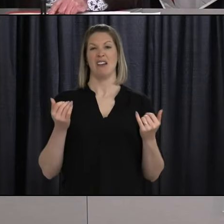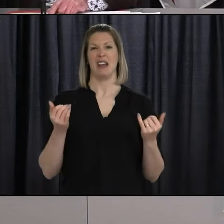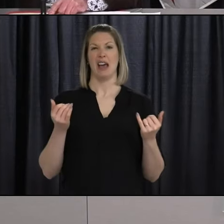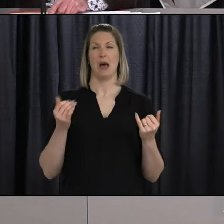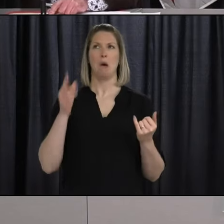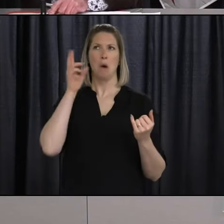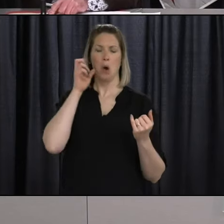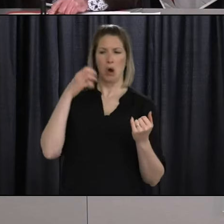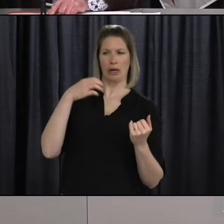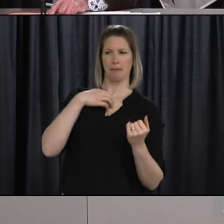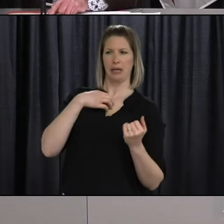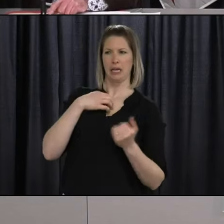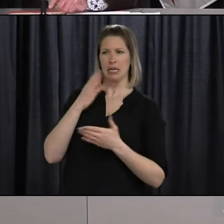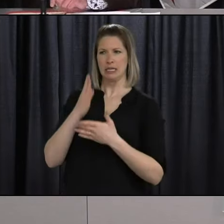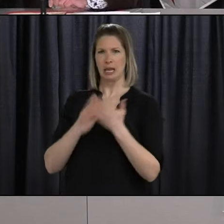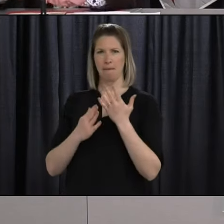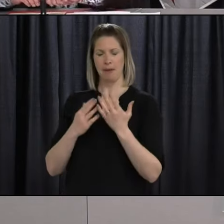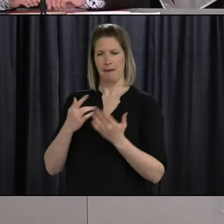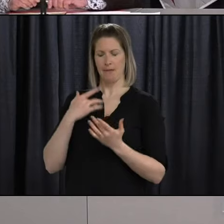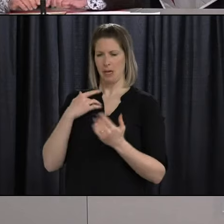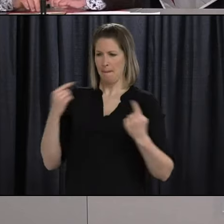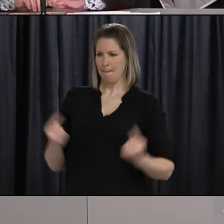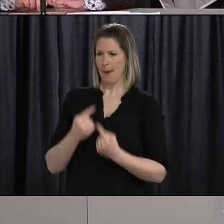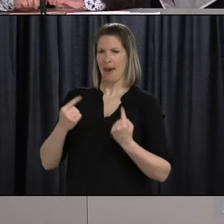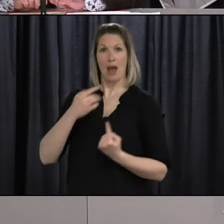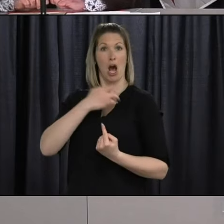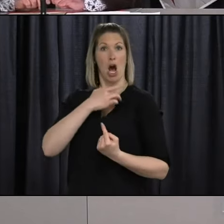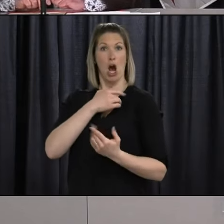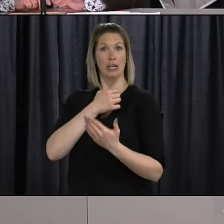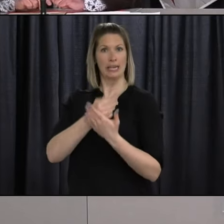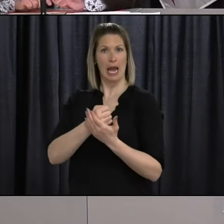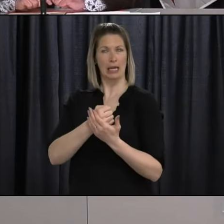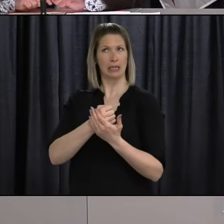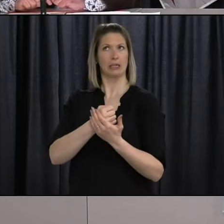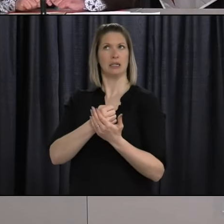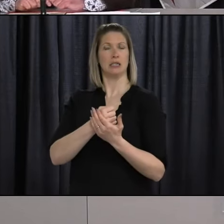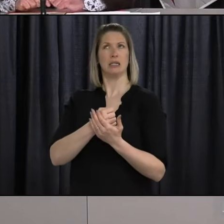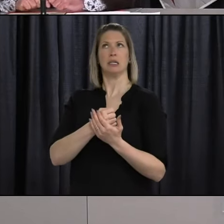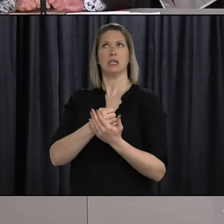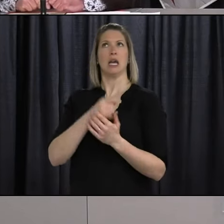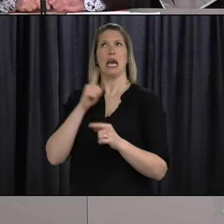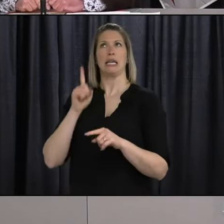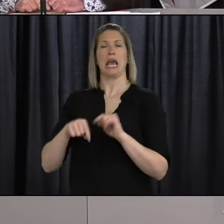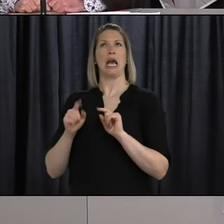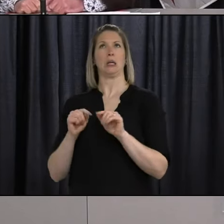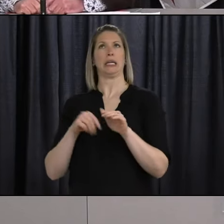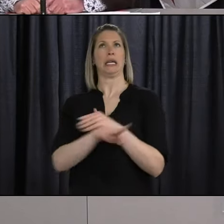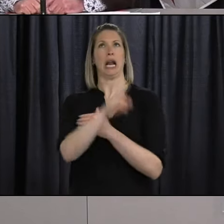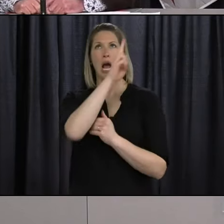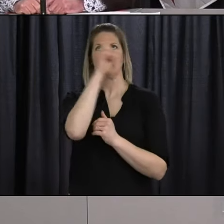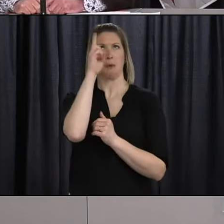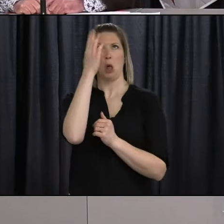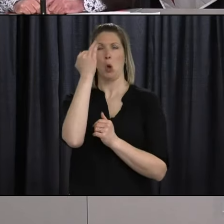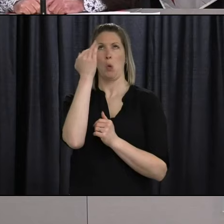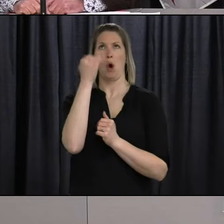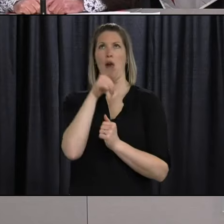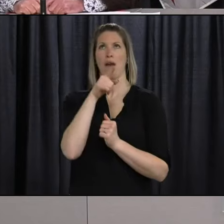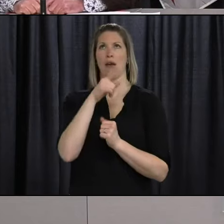severe conditions like those. Thinking that they shouldn't go to hospital because they're doing a favor or